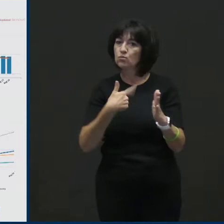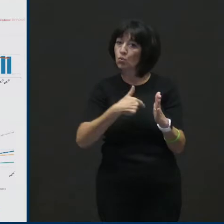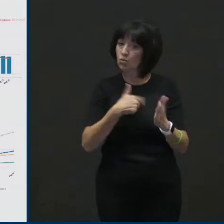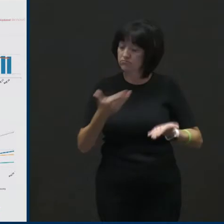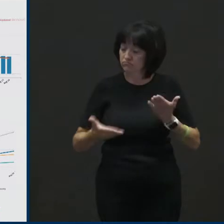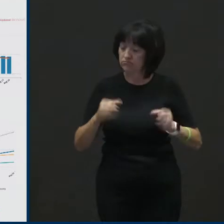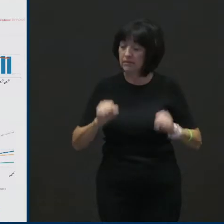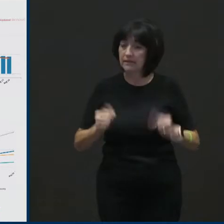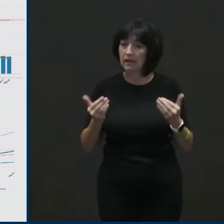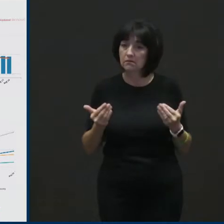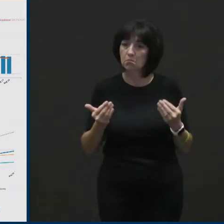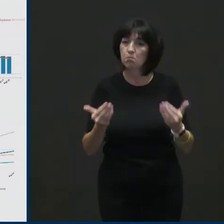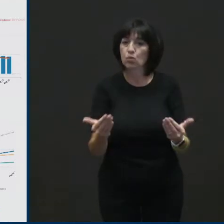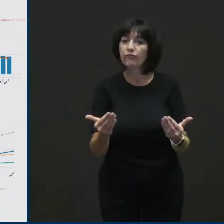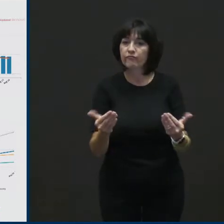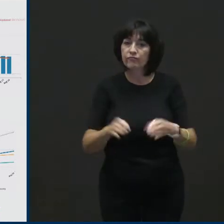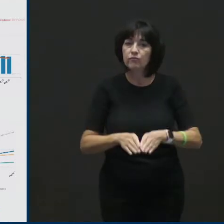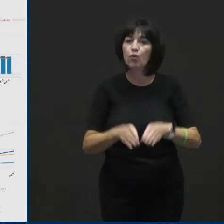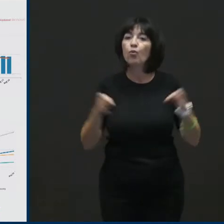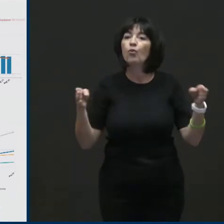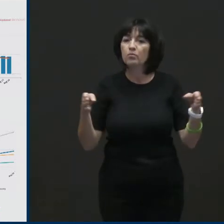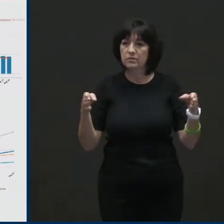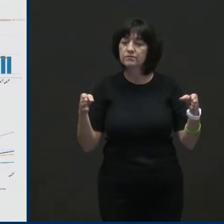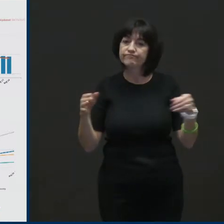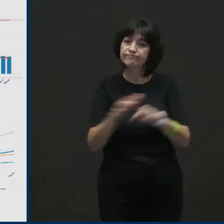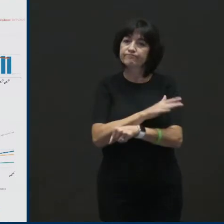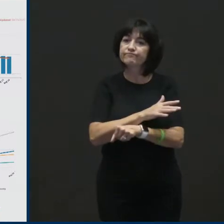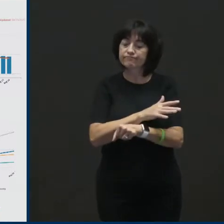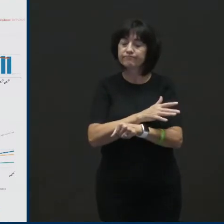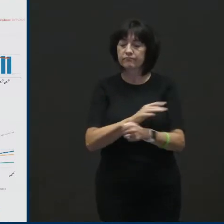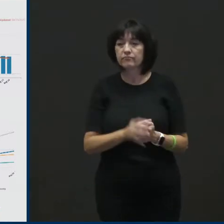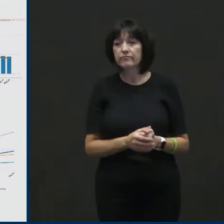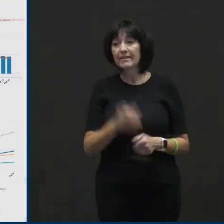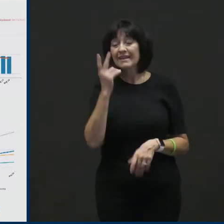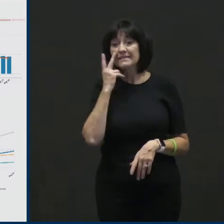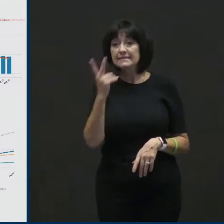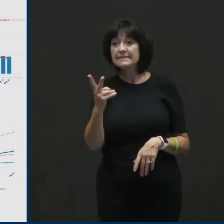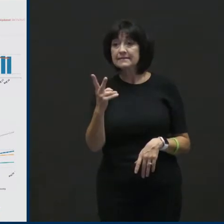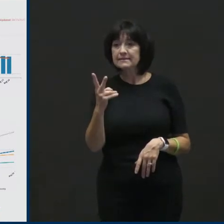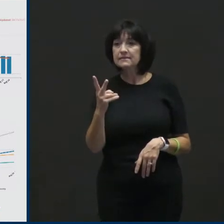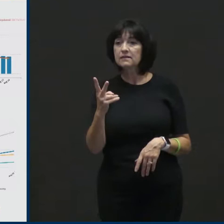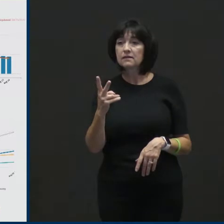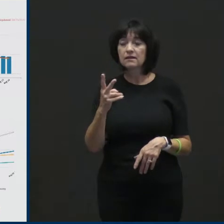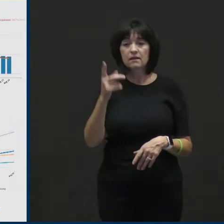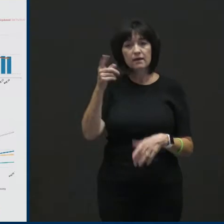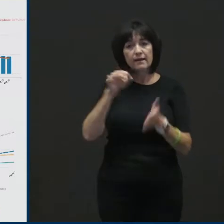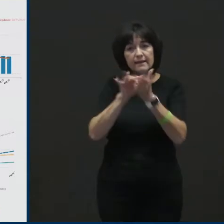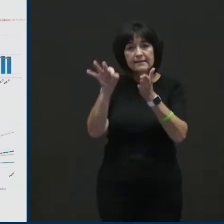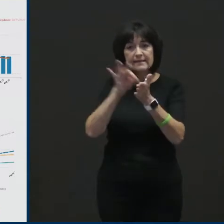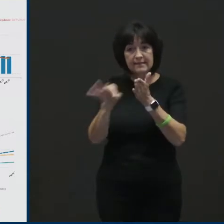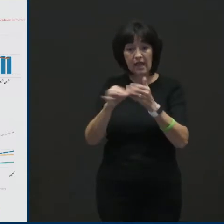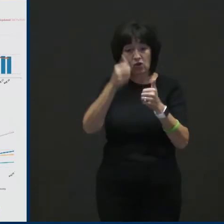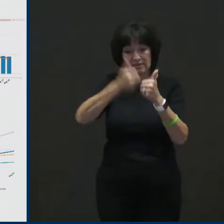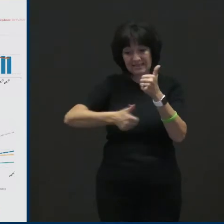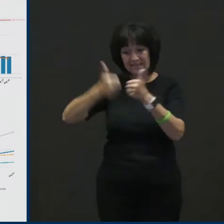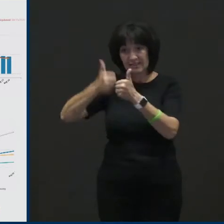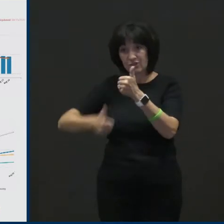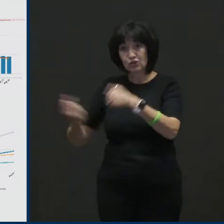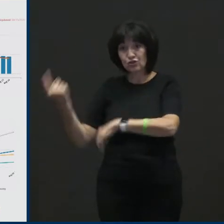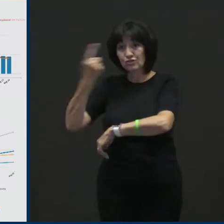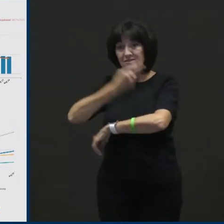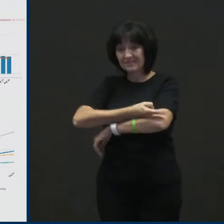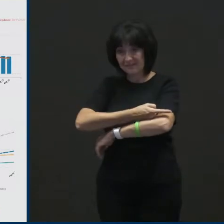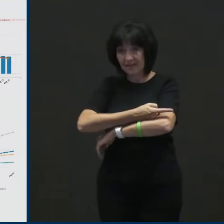You see the new cases per day, new positive cases per day, again, are flattening out